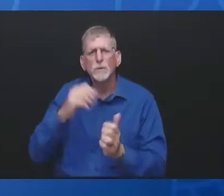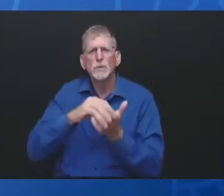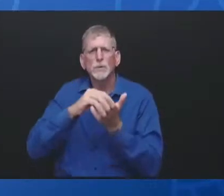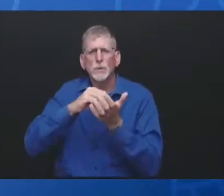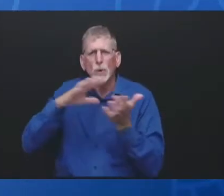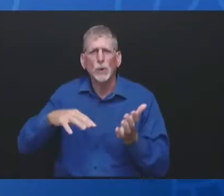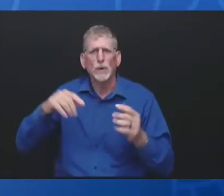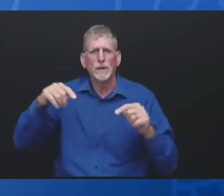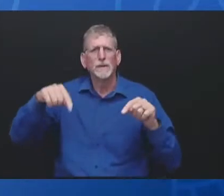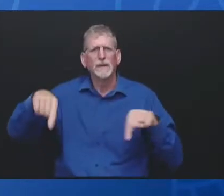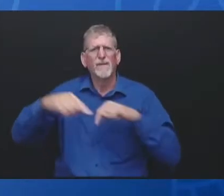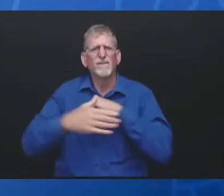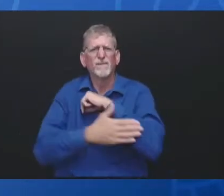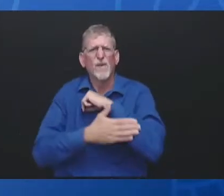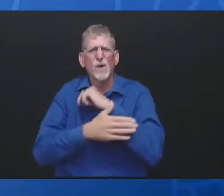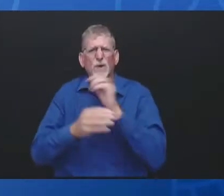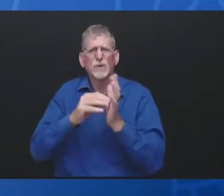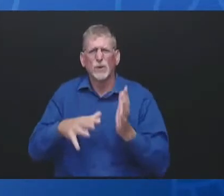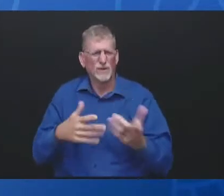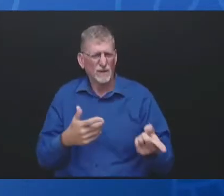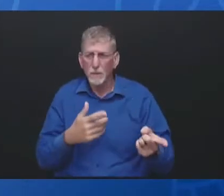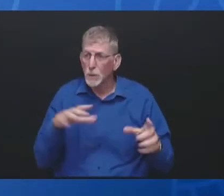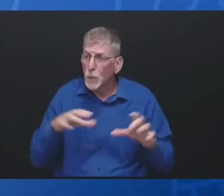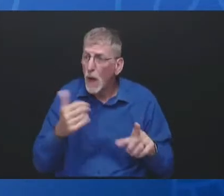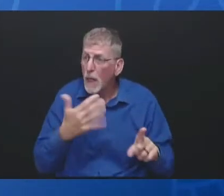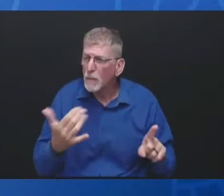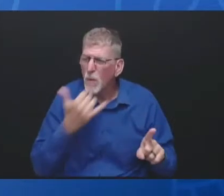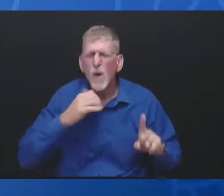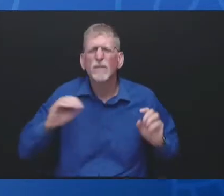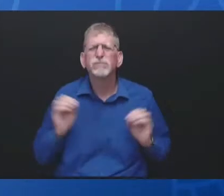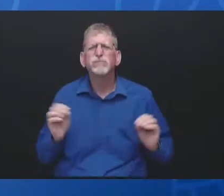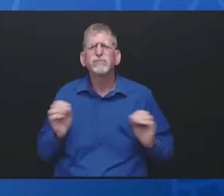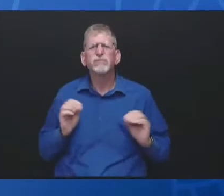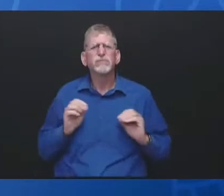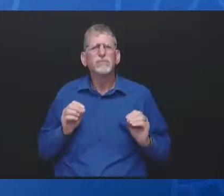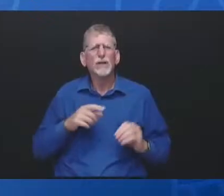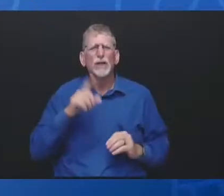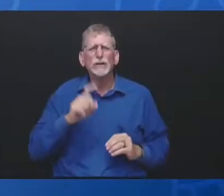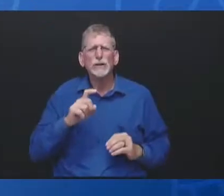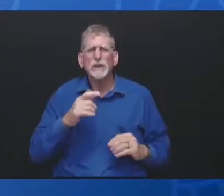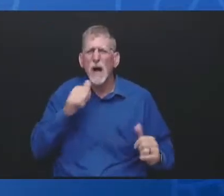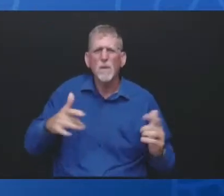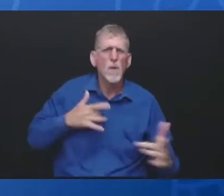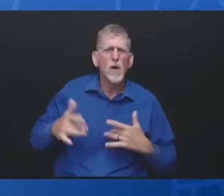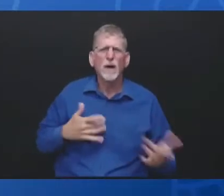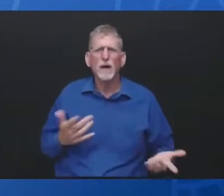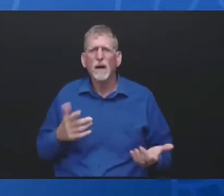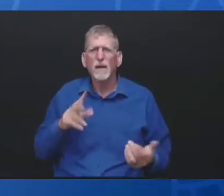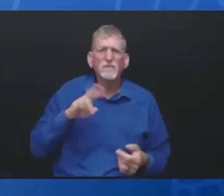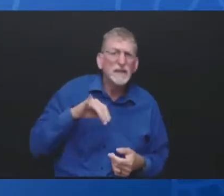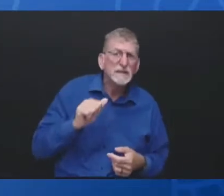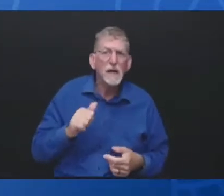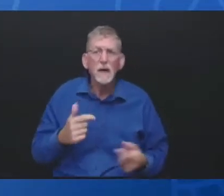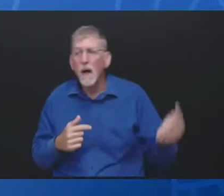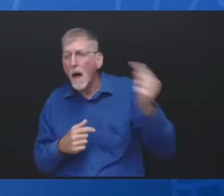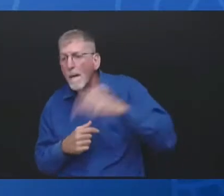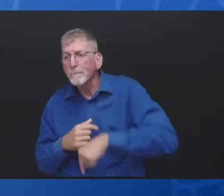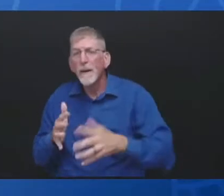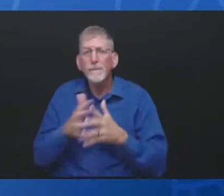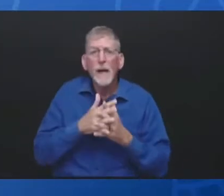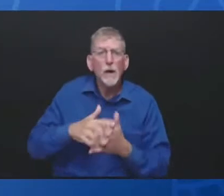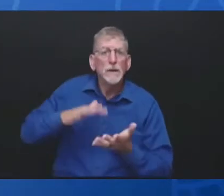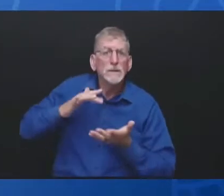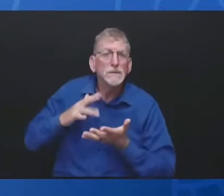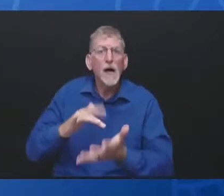have done nothing wrong. They shouldn't be worried about their visas. They're welcome to study at American universities. People going to universities this fall, foreign students, should